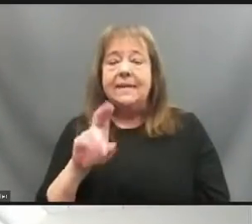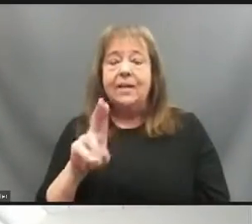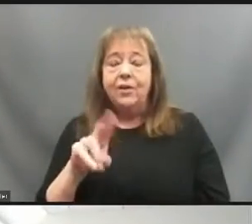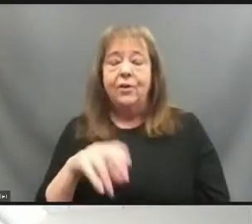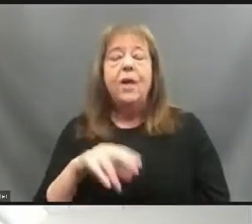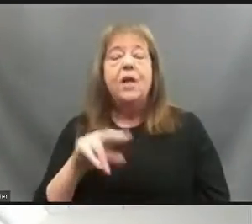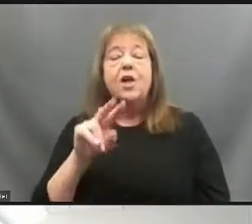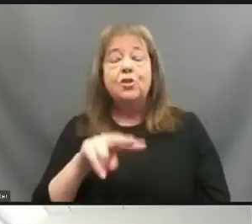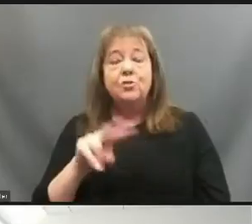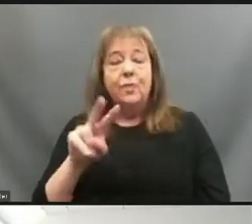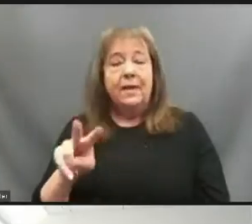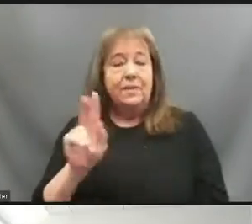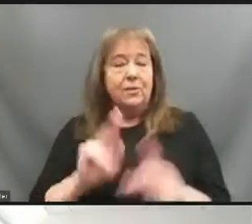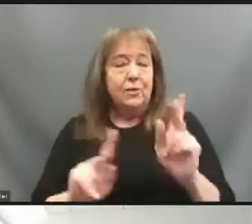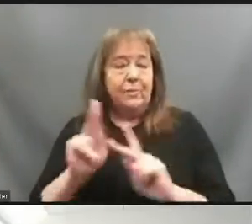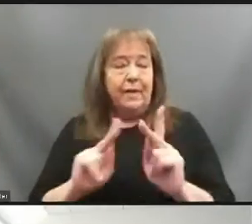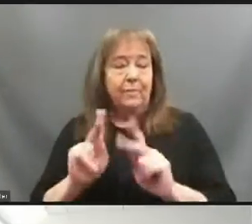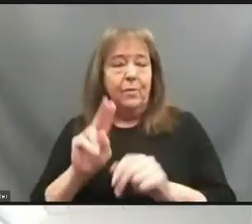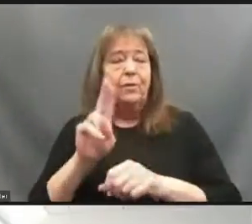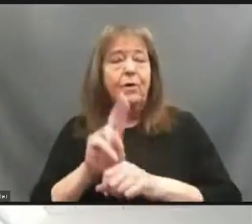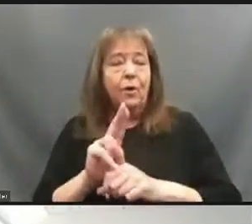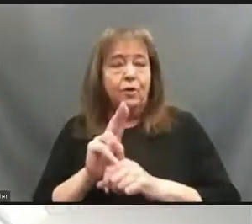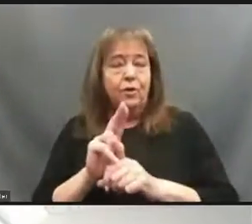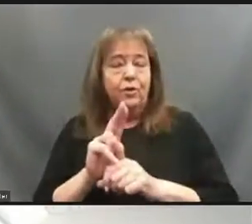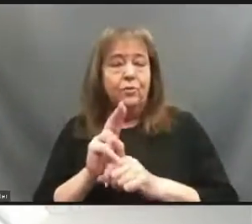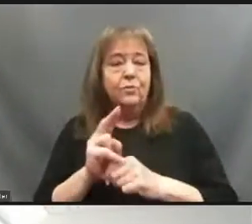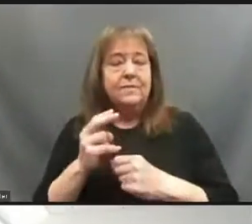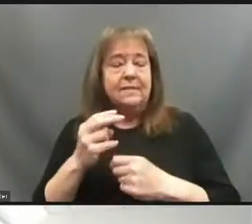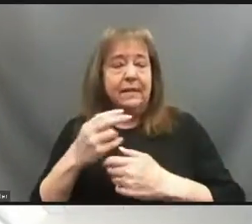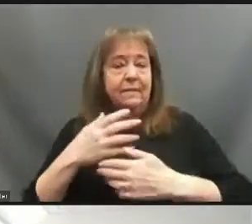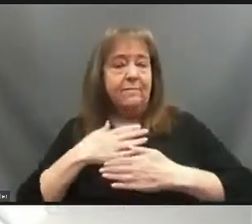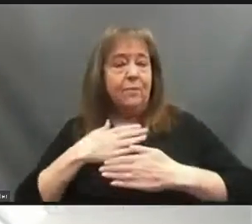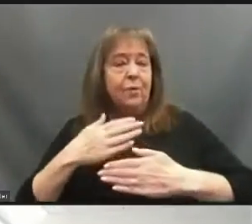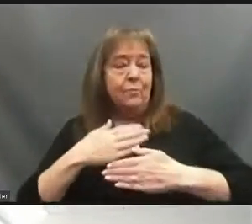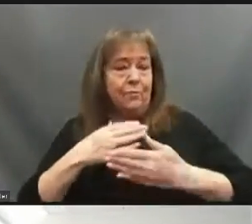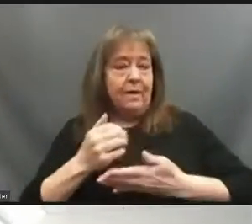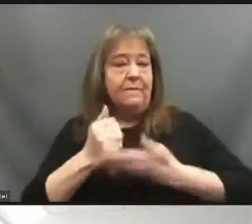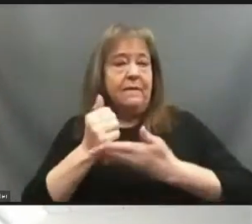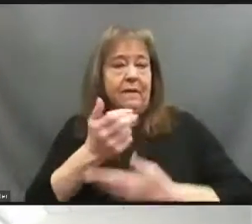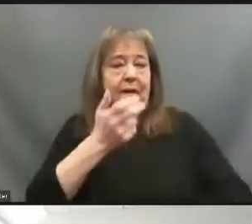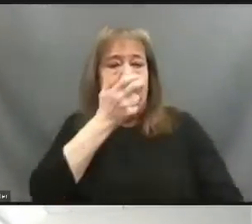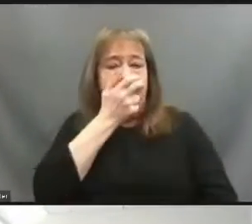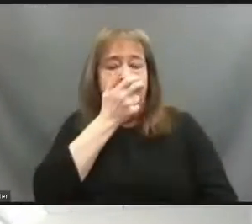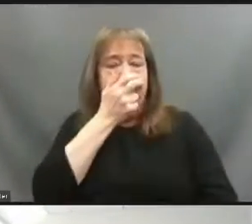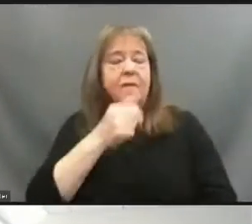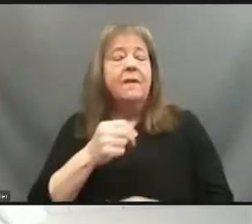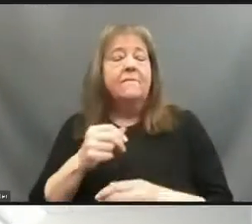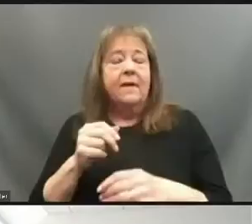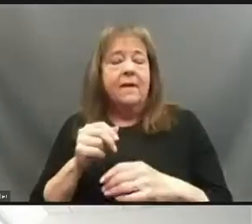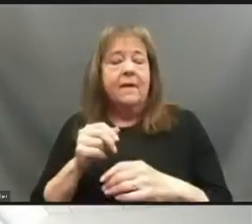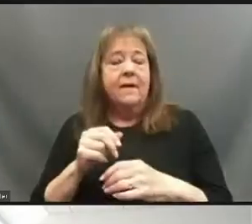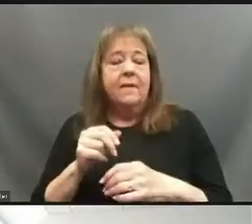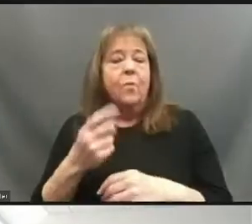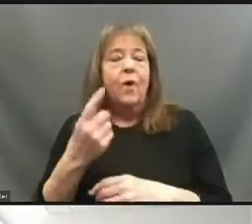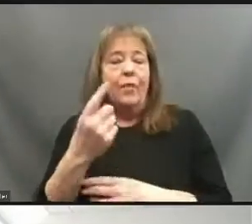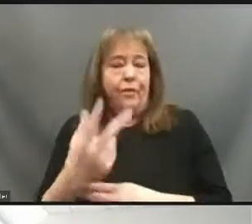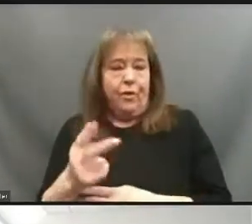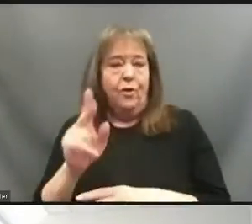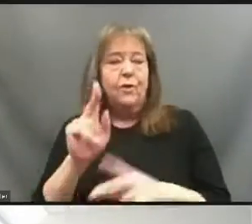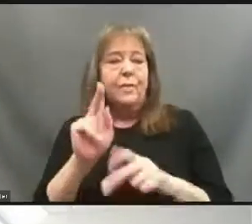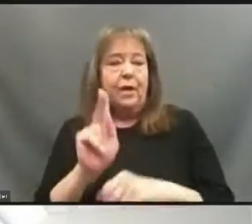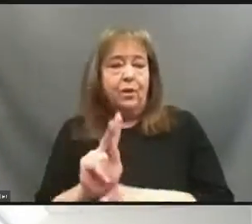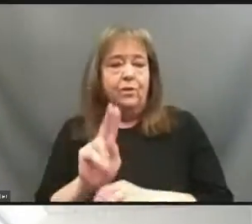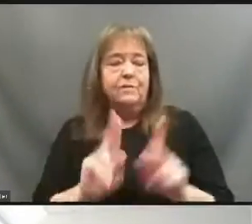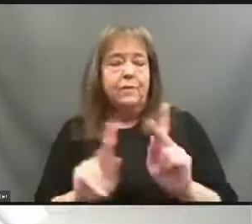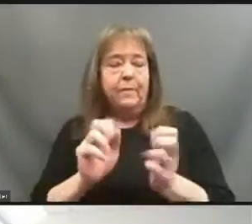over at Northwest, of which about a third are being used specifically for patients with COVID. Our